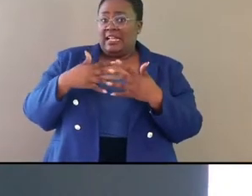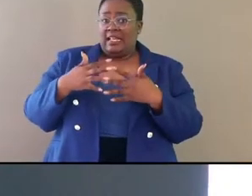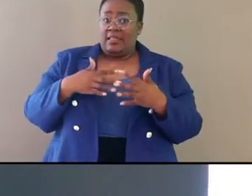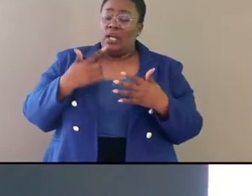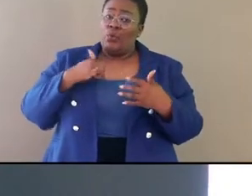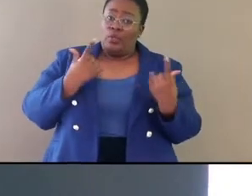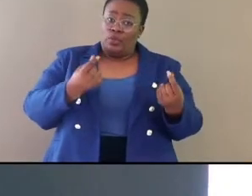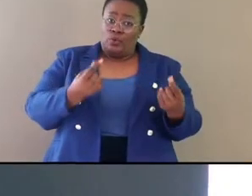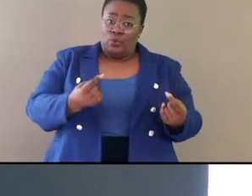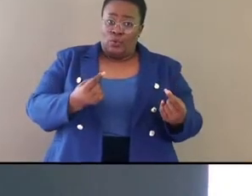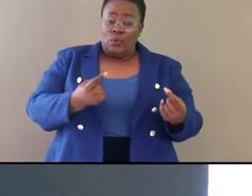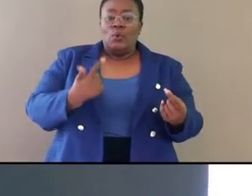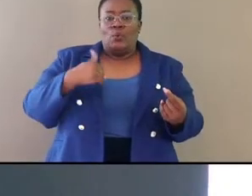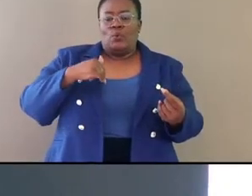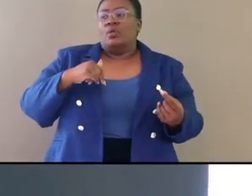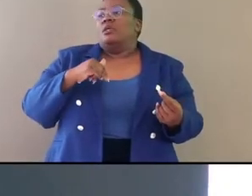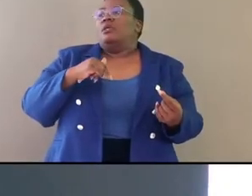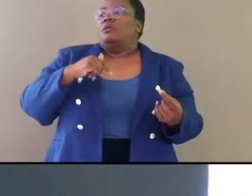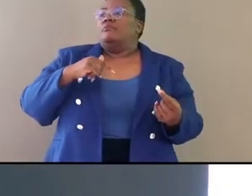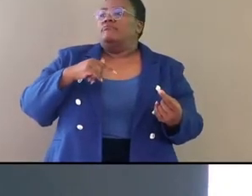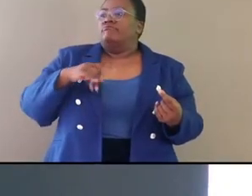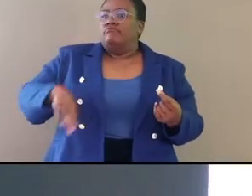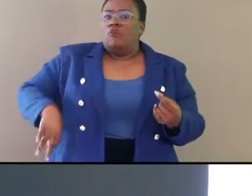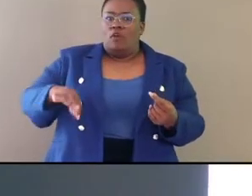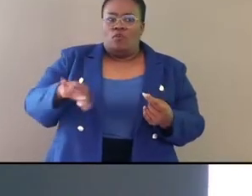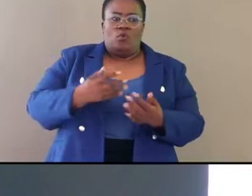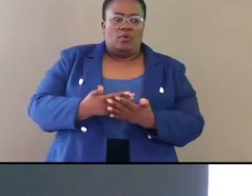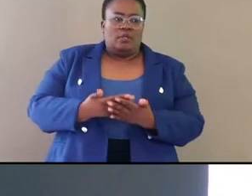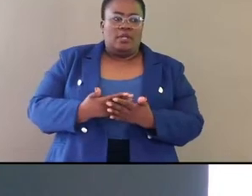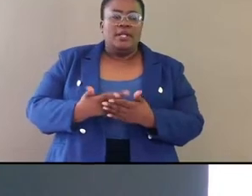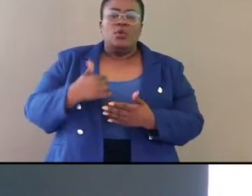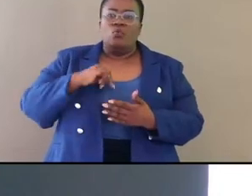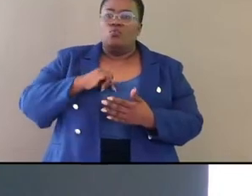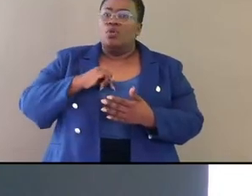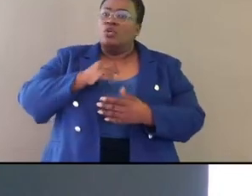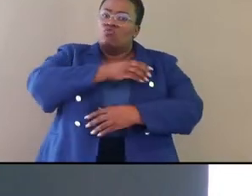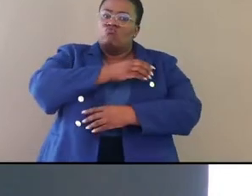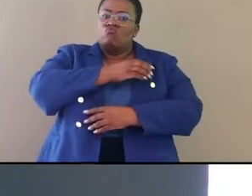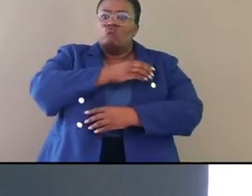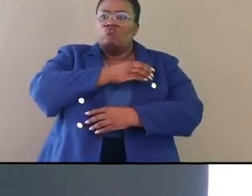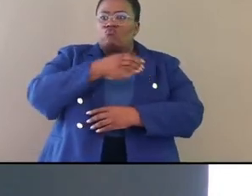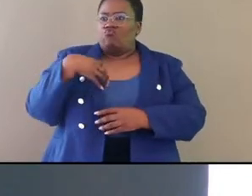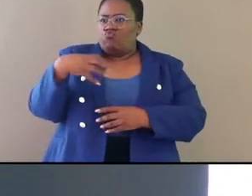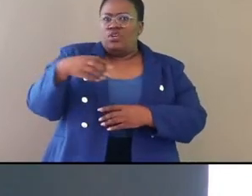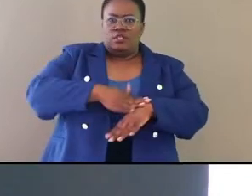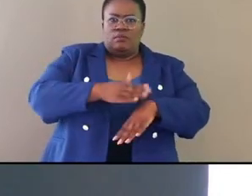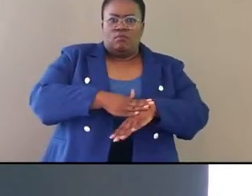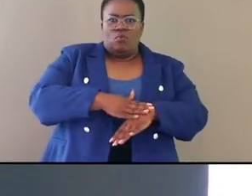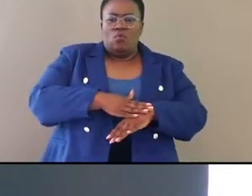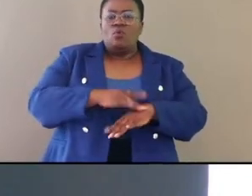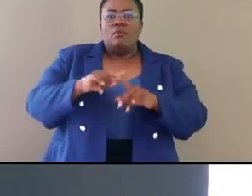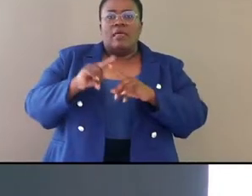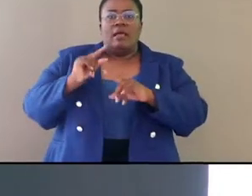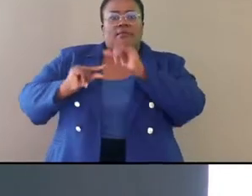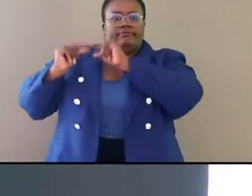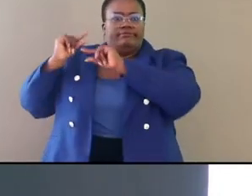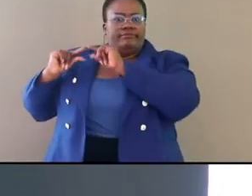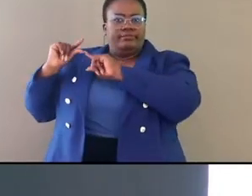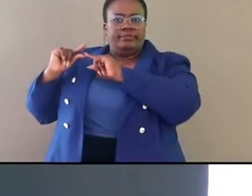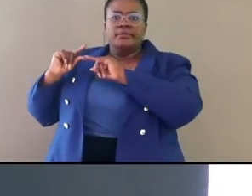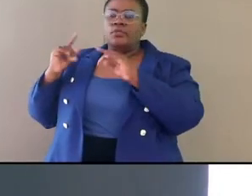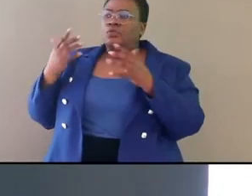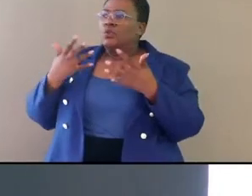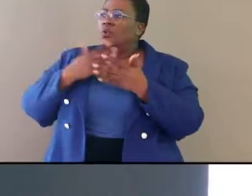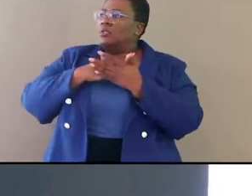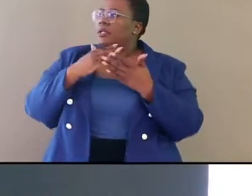do we can afford. We are immeasurably richer than our predecessors. It is not evident that some sophistry,